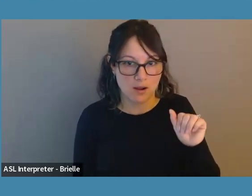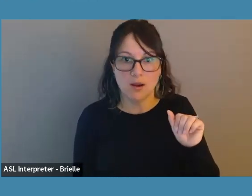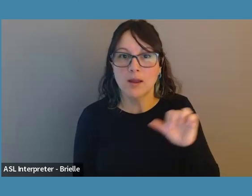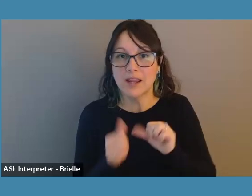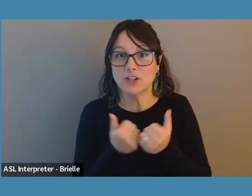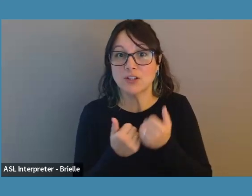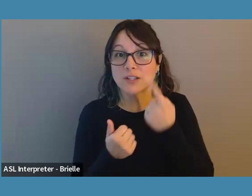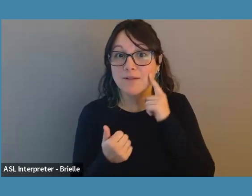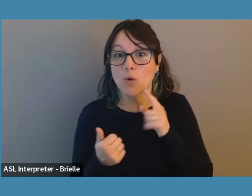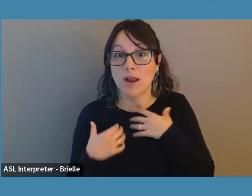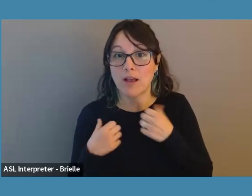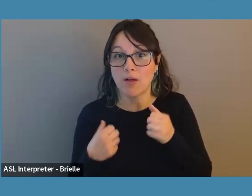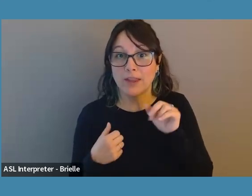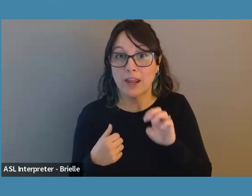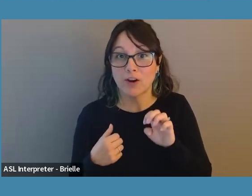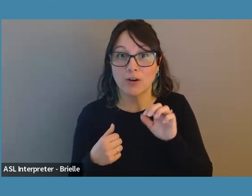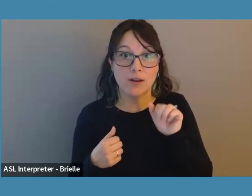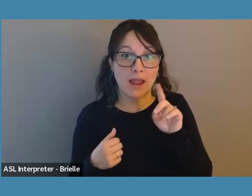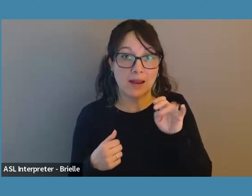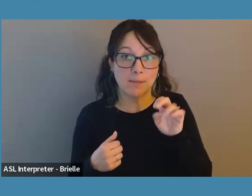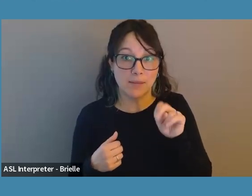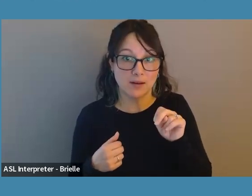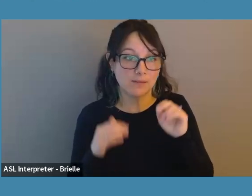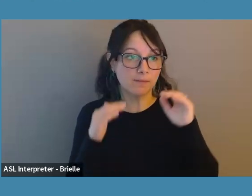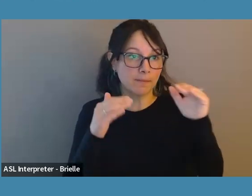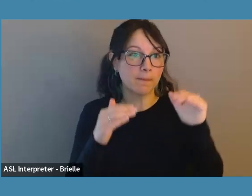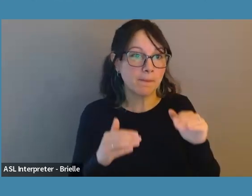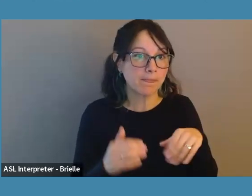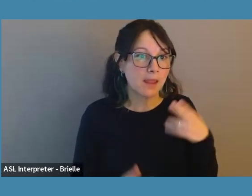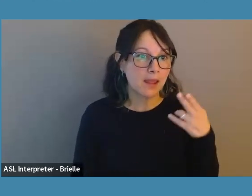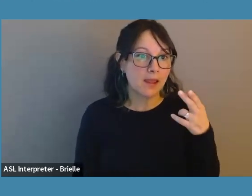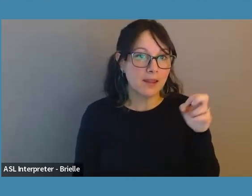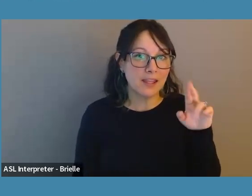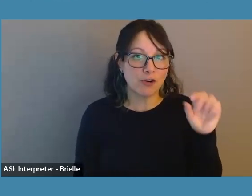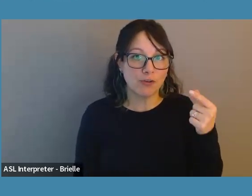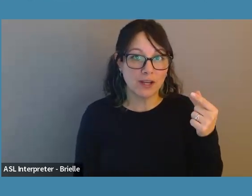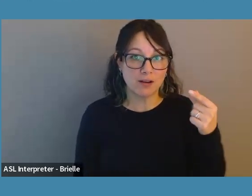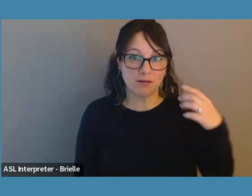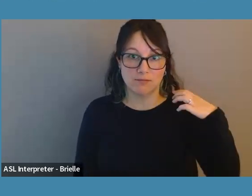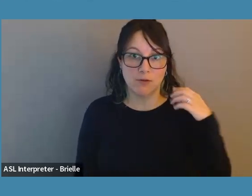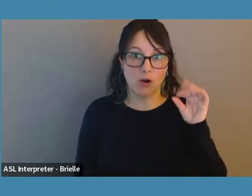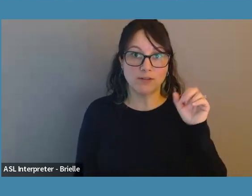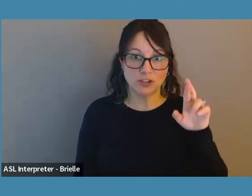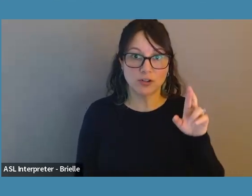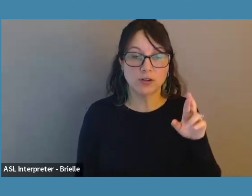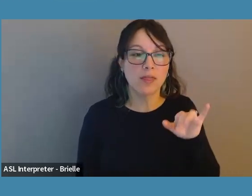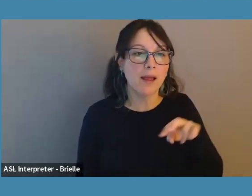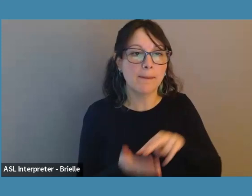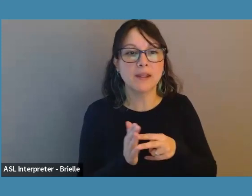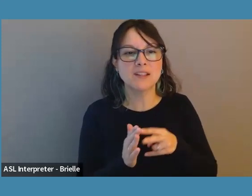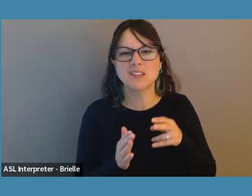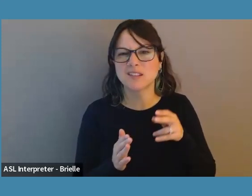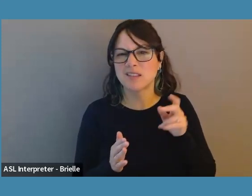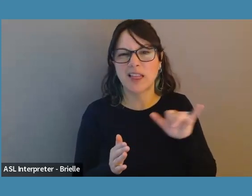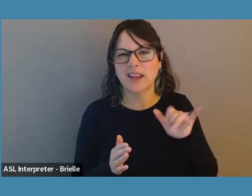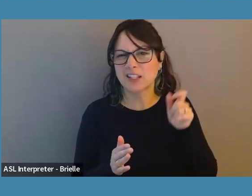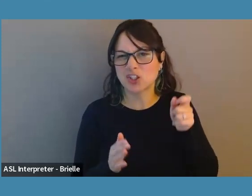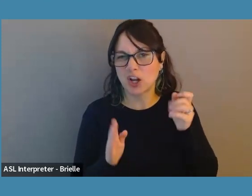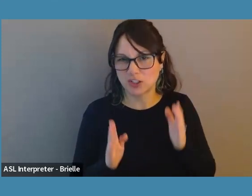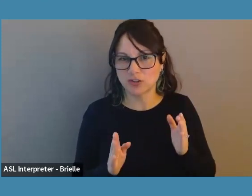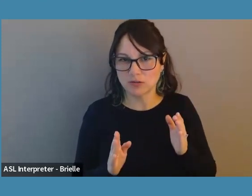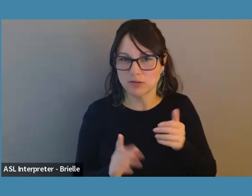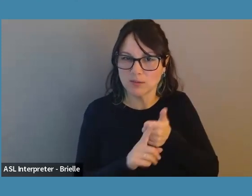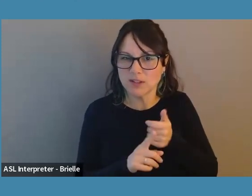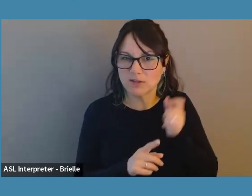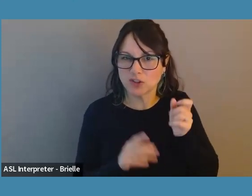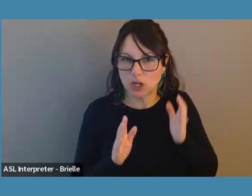Healthcare Administration. The next one is hearing officer. The hearing officer is like a judge. They are